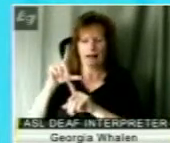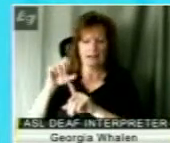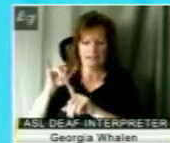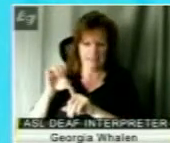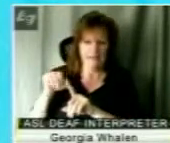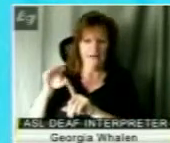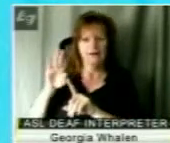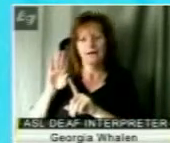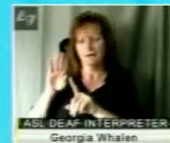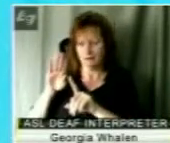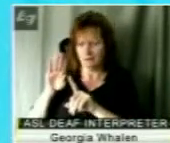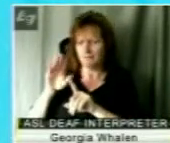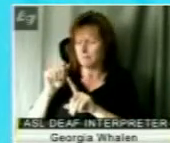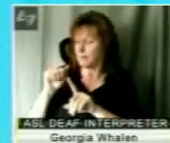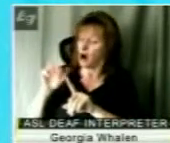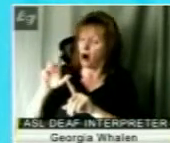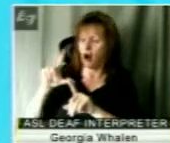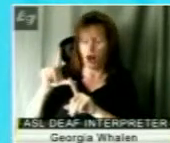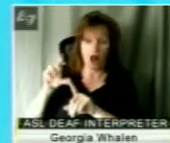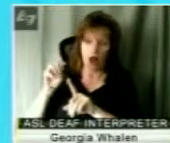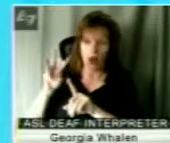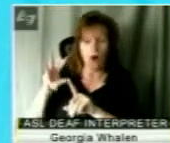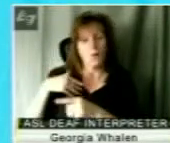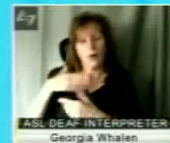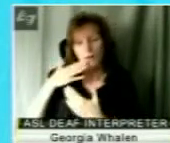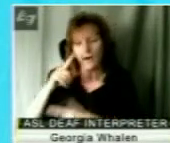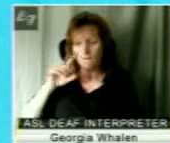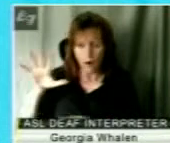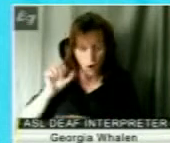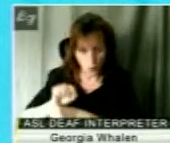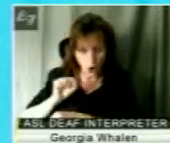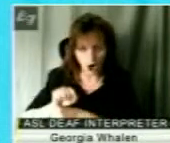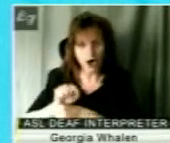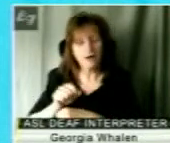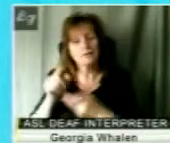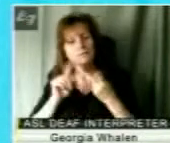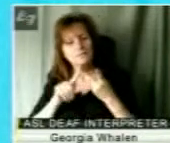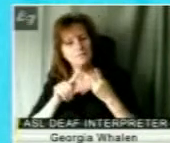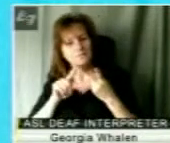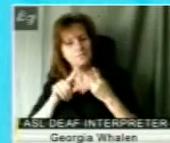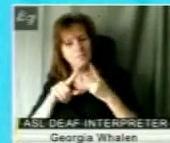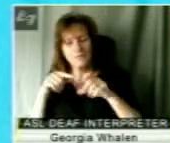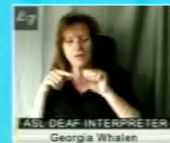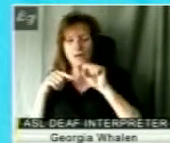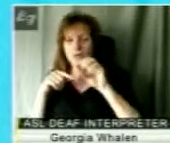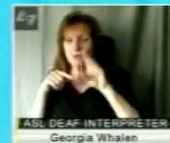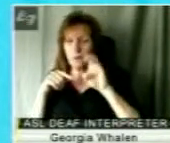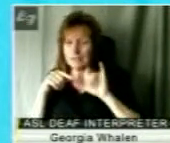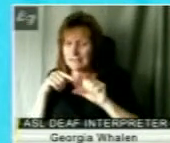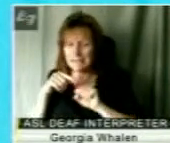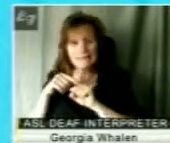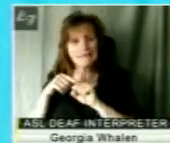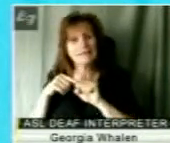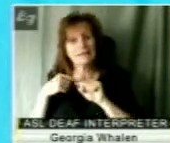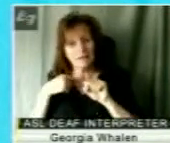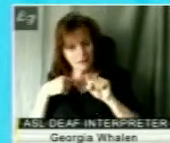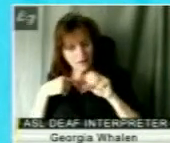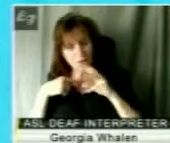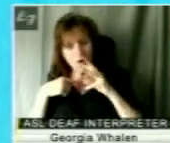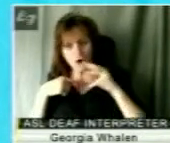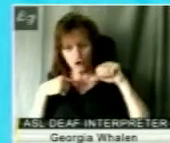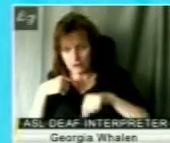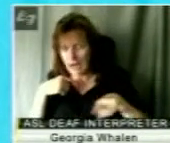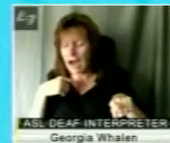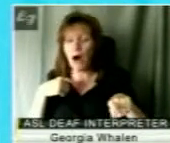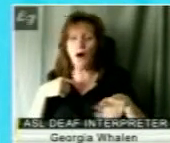in our community that are going to get benefit from that. And a shout out to Sobeys Supermarket in Flamborough. They've donated 1,000